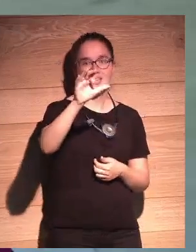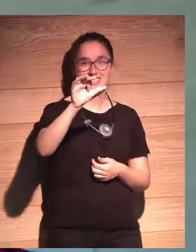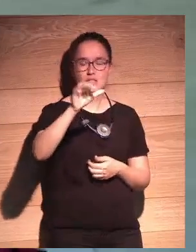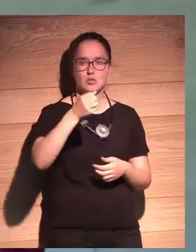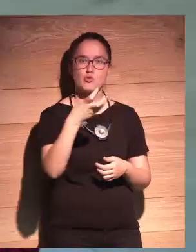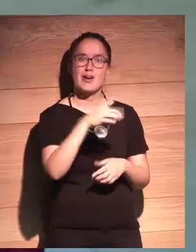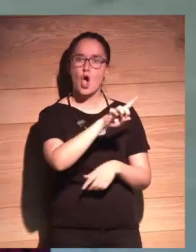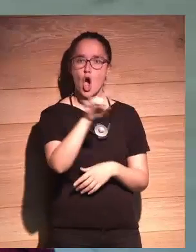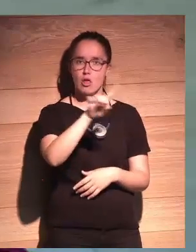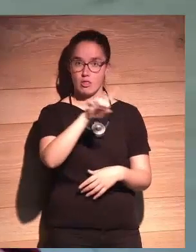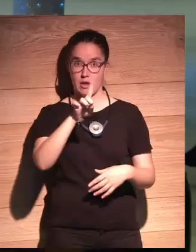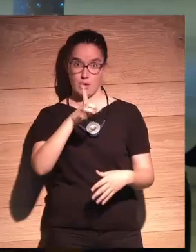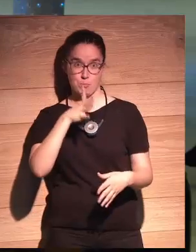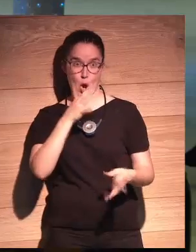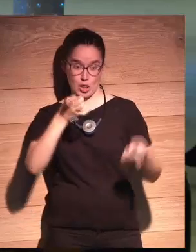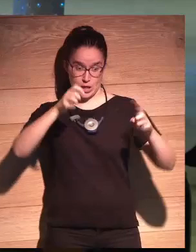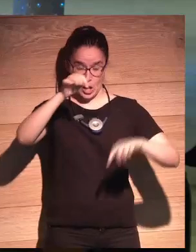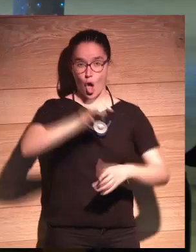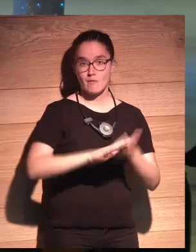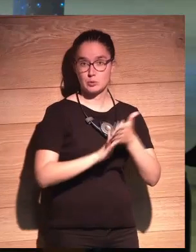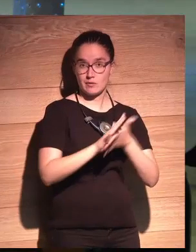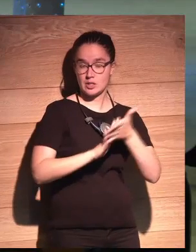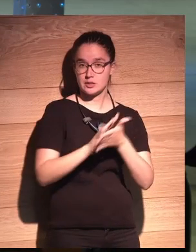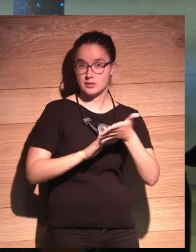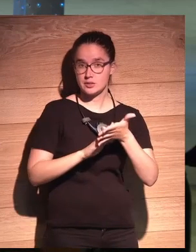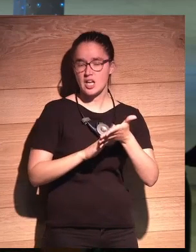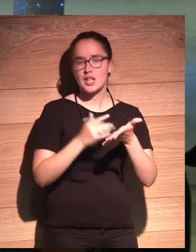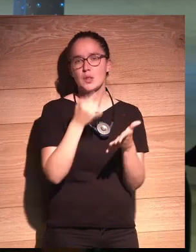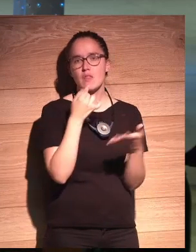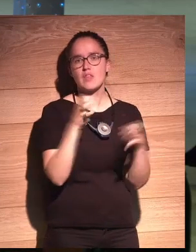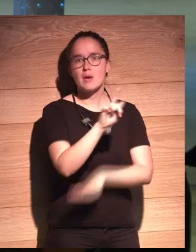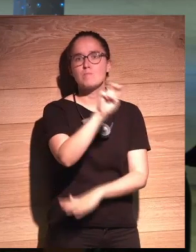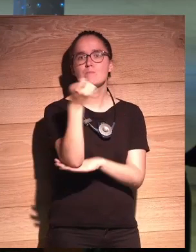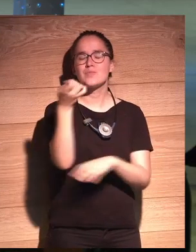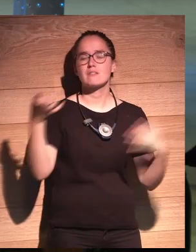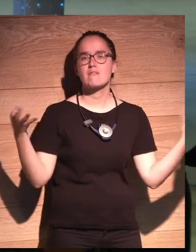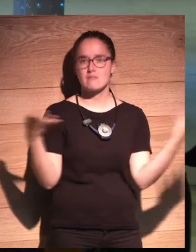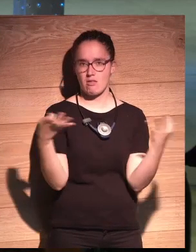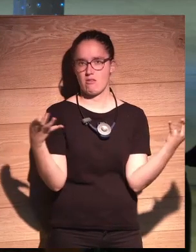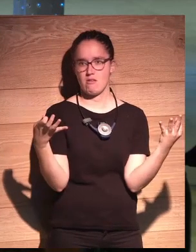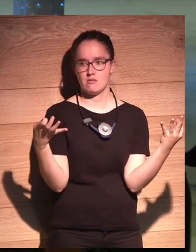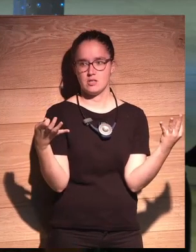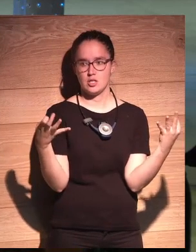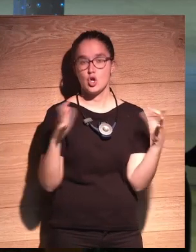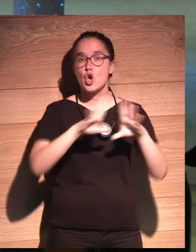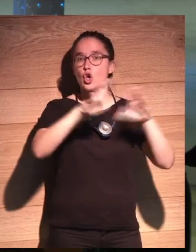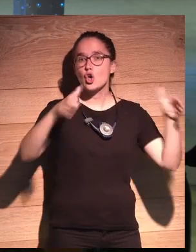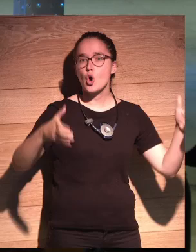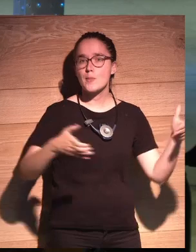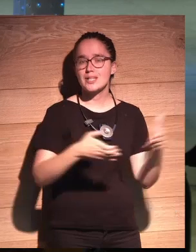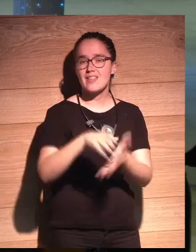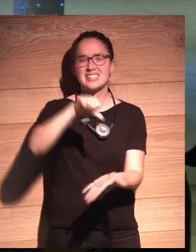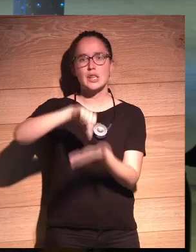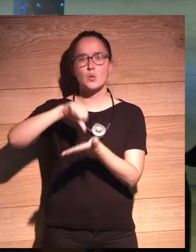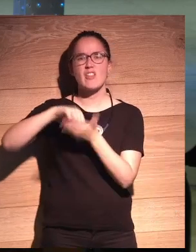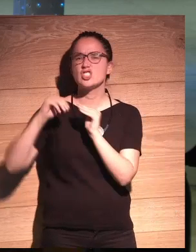undeniable. In the goal number 11, it is said that we must